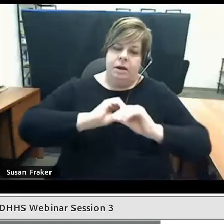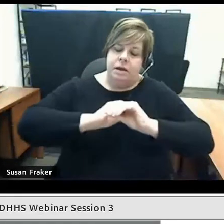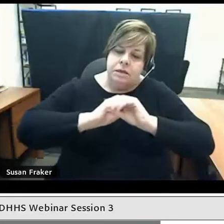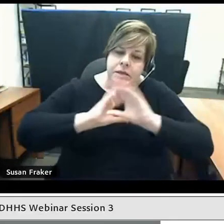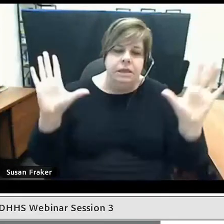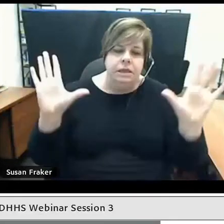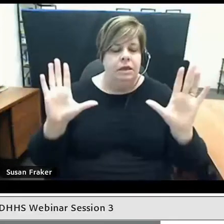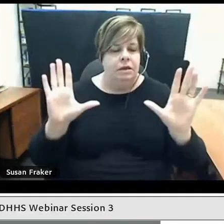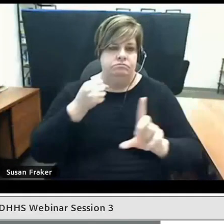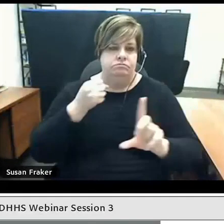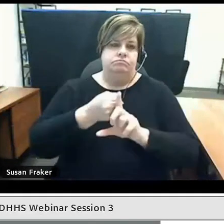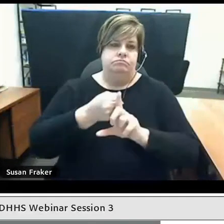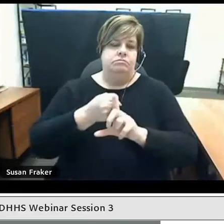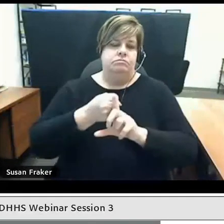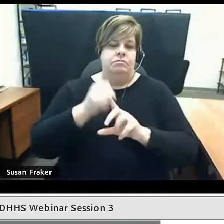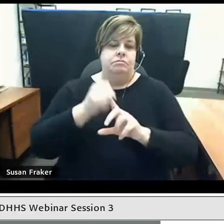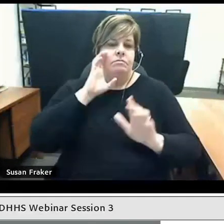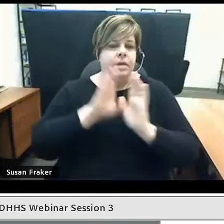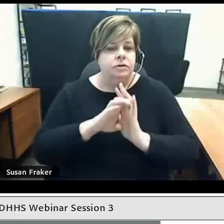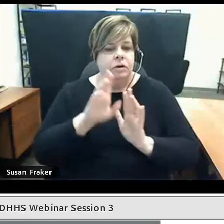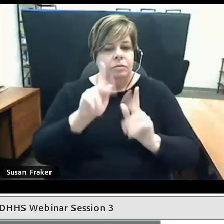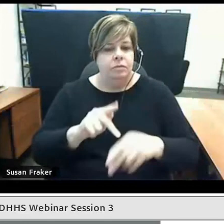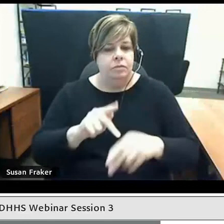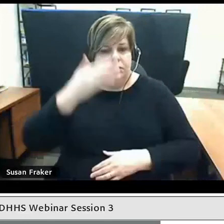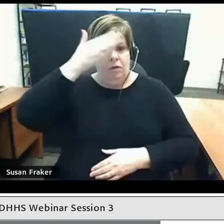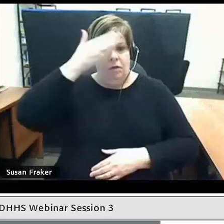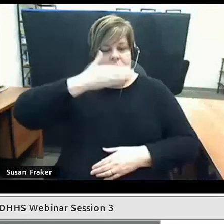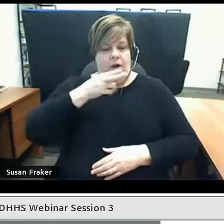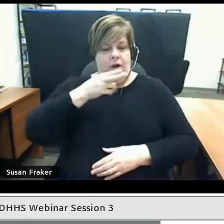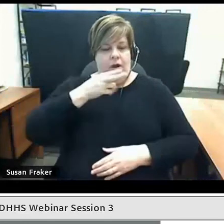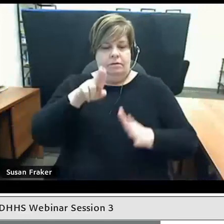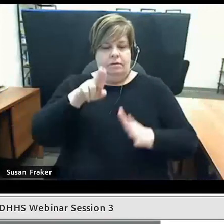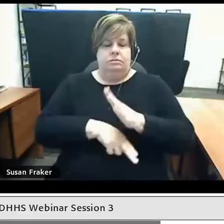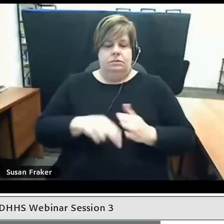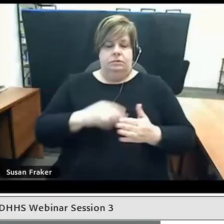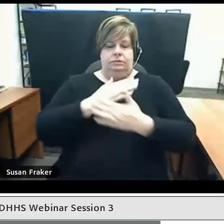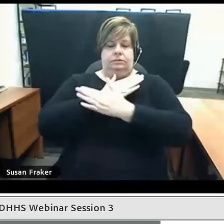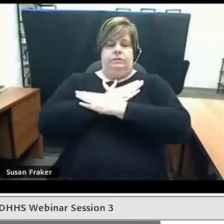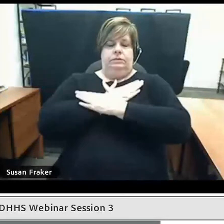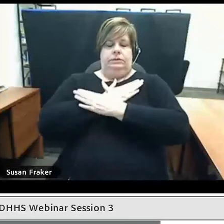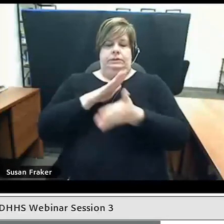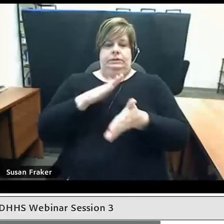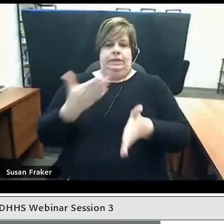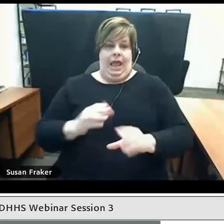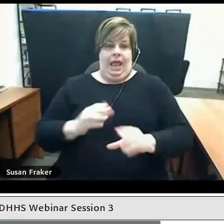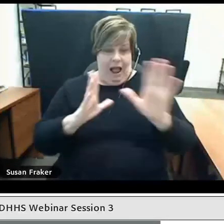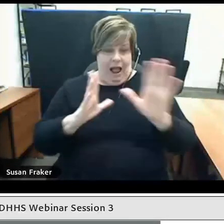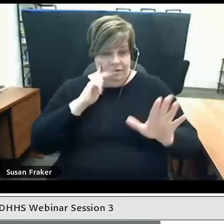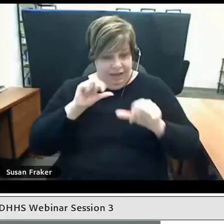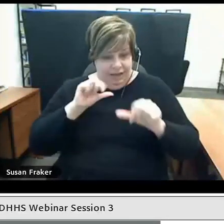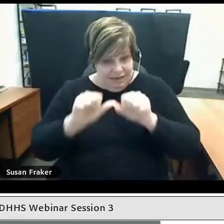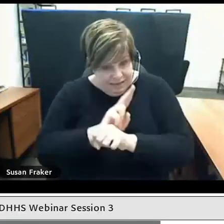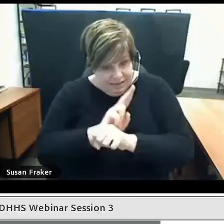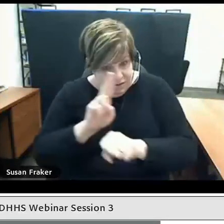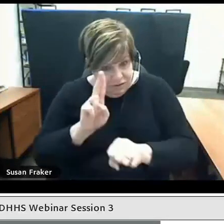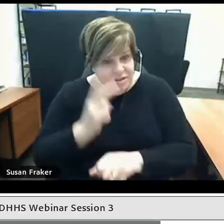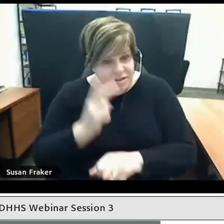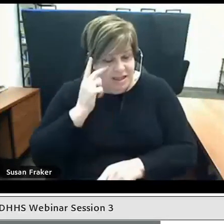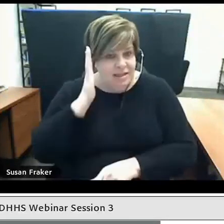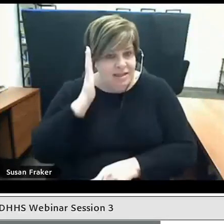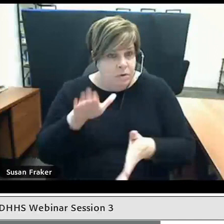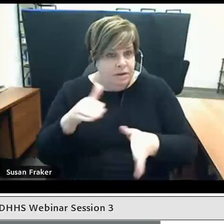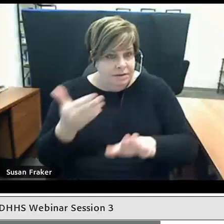picture of a client who's up in the front in a coffin, dead. Obviously, if they continue to use, they see themselves dying,